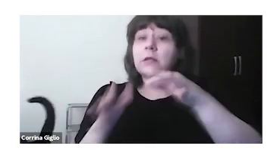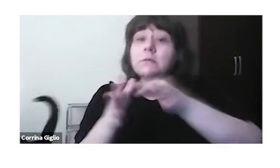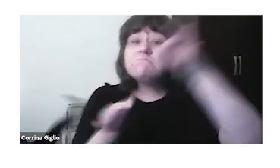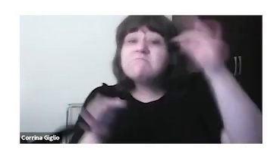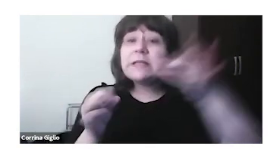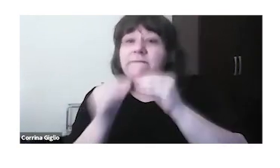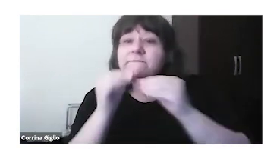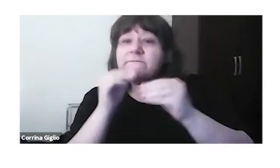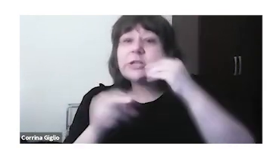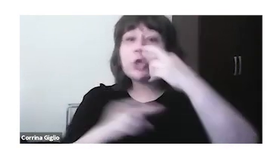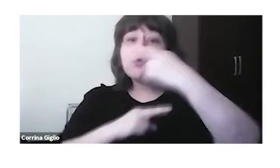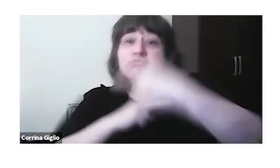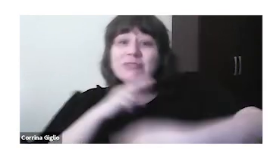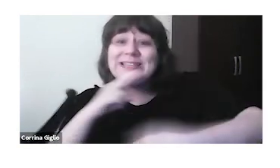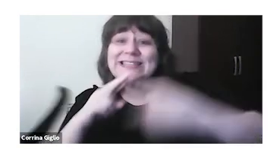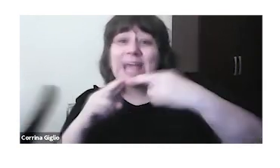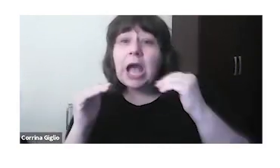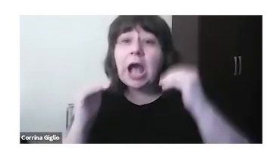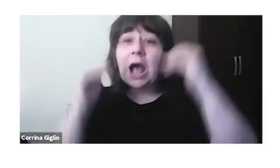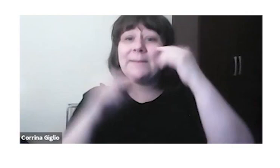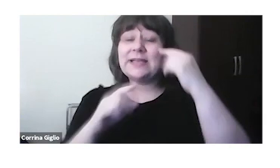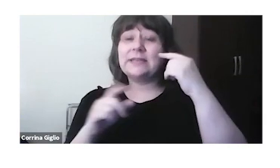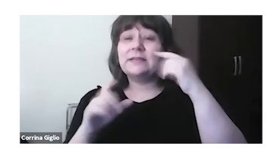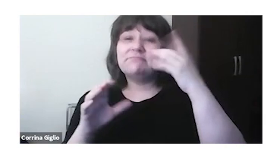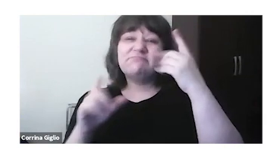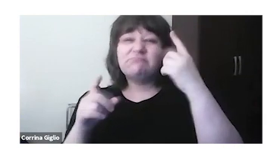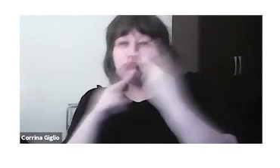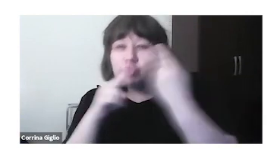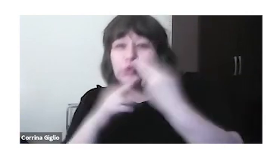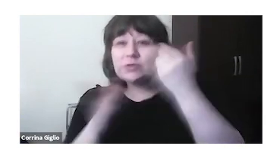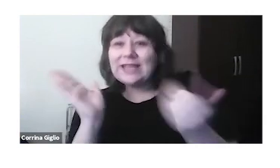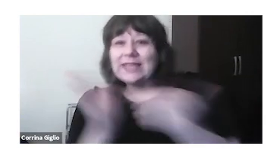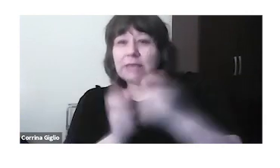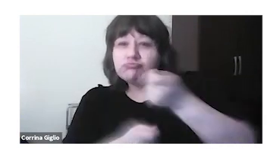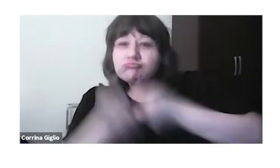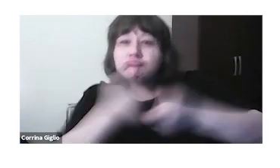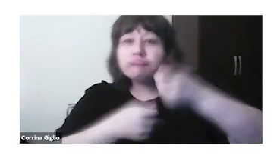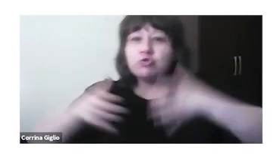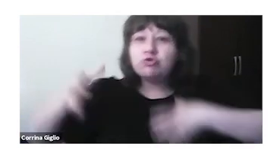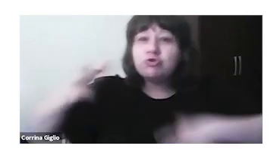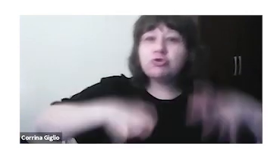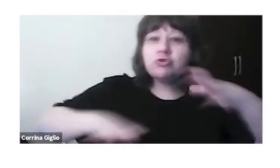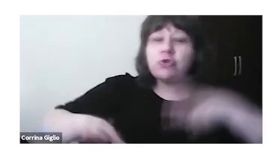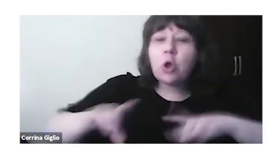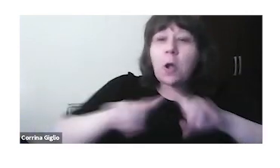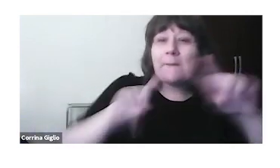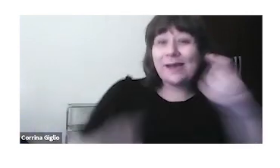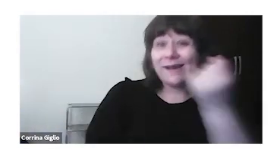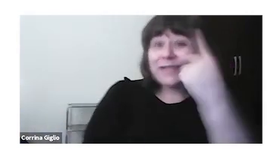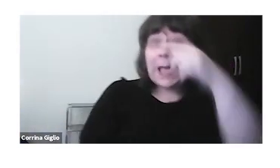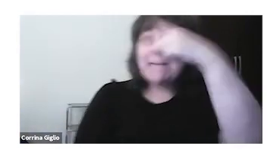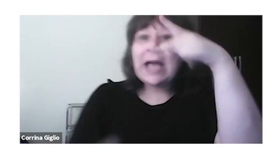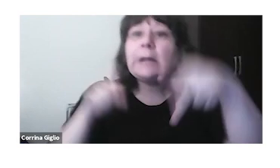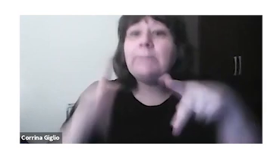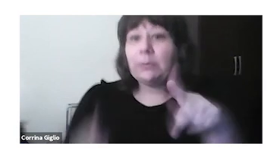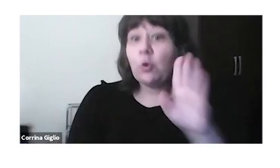upcycling. And this slide just shows you that, Black folks have been on the forefront about